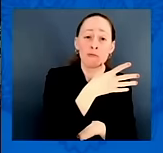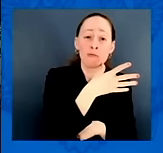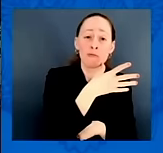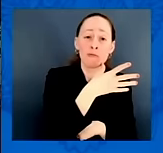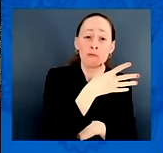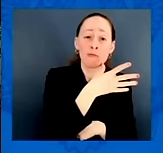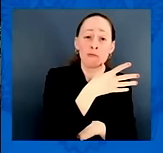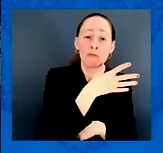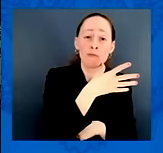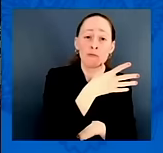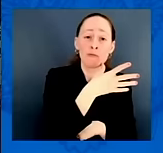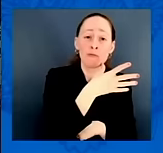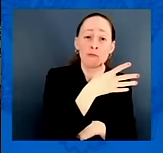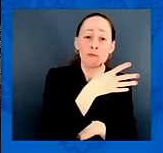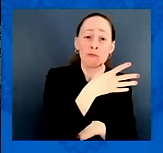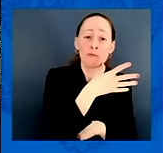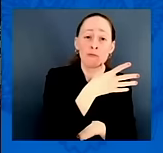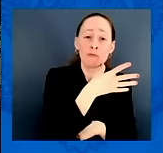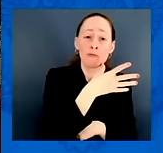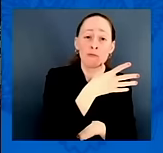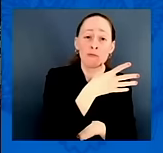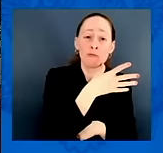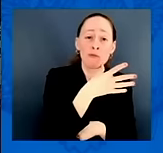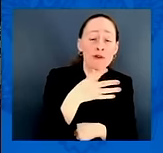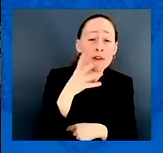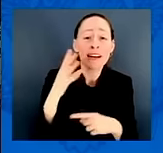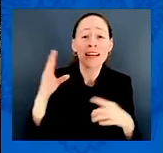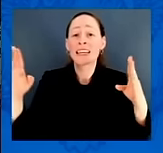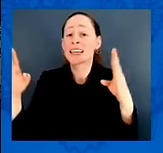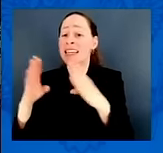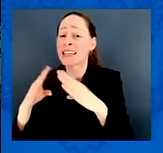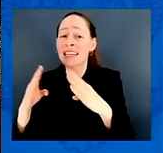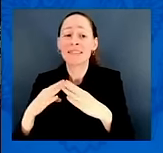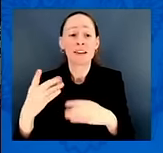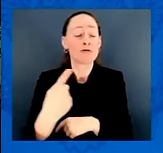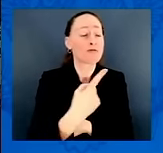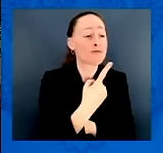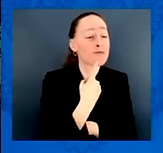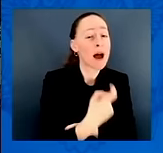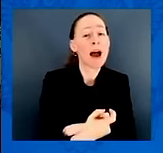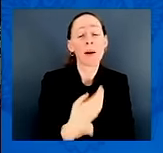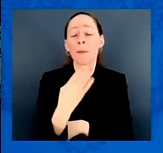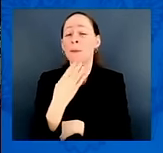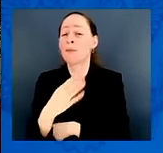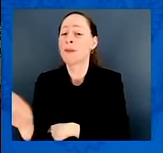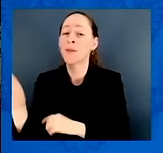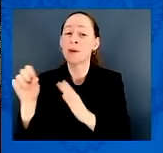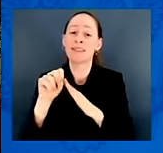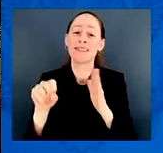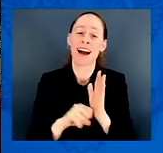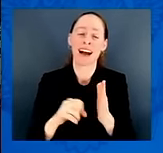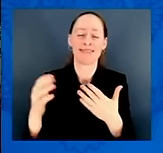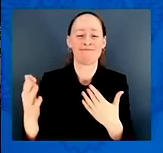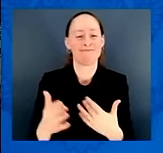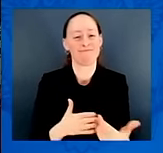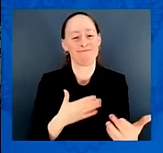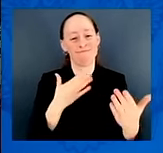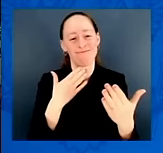he needs the railway for indoctrination. It's truth. Tribal communities. Because of my investment in a family